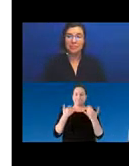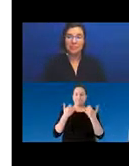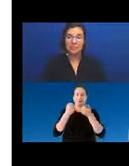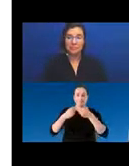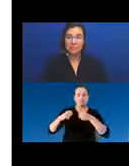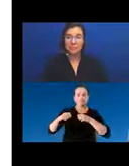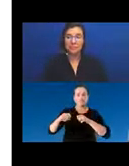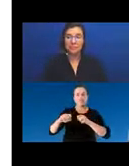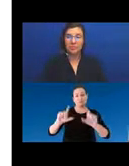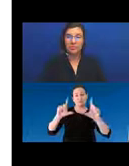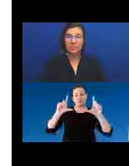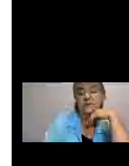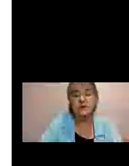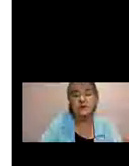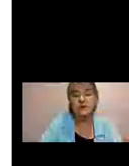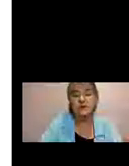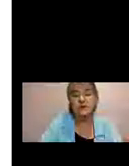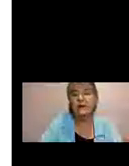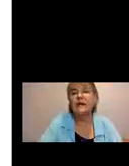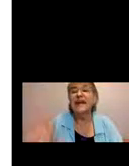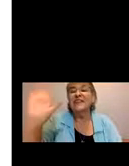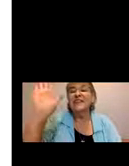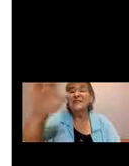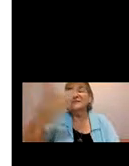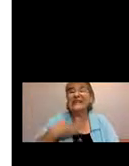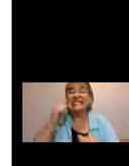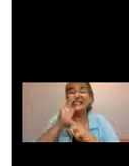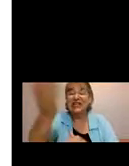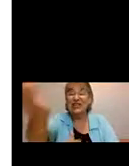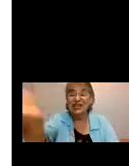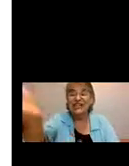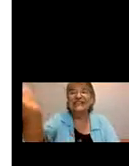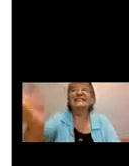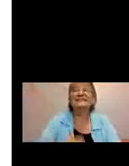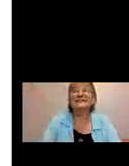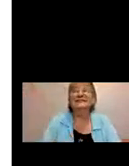Now how, okay, so I would do it this way. There's my sister.